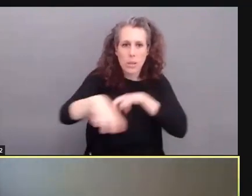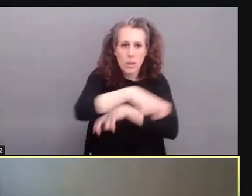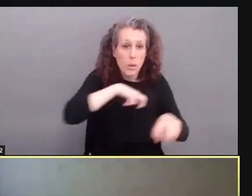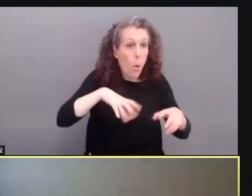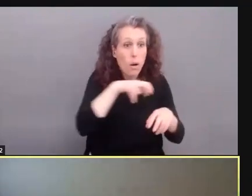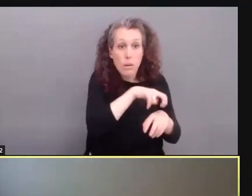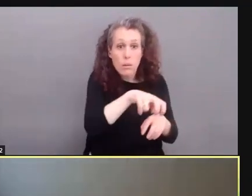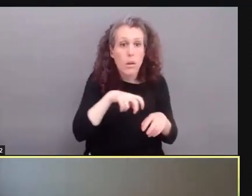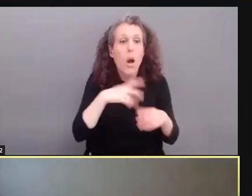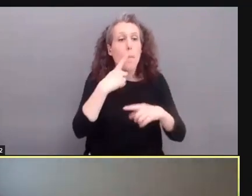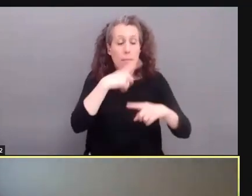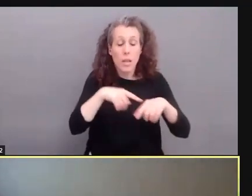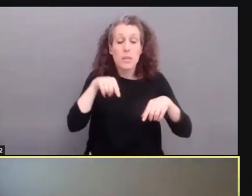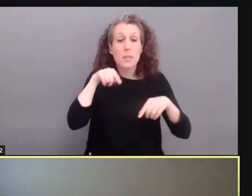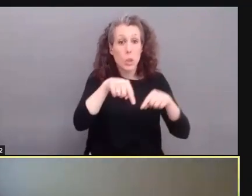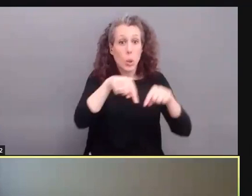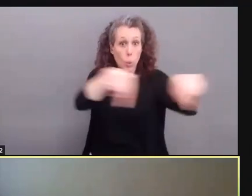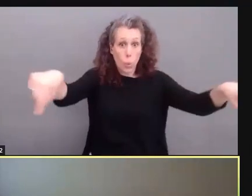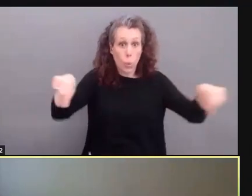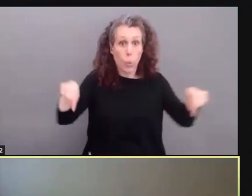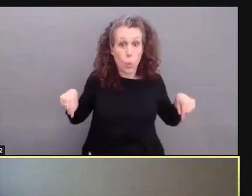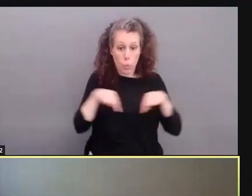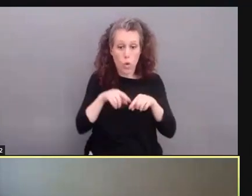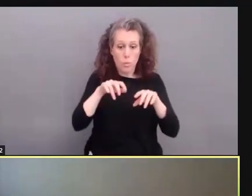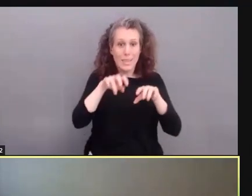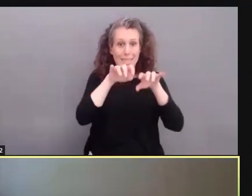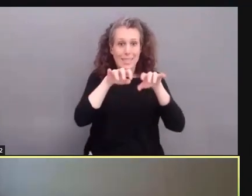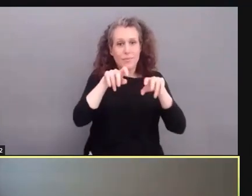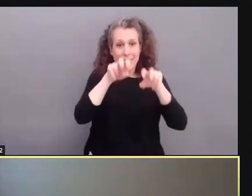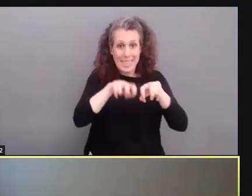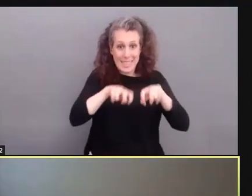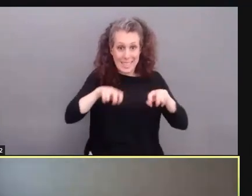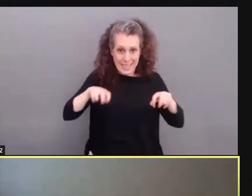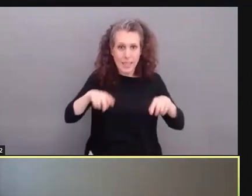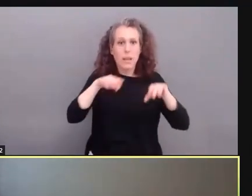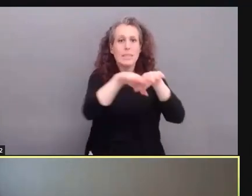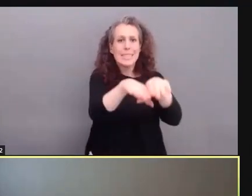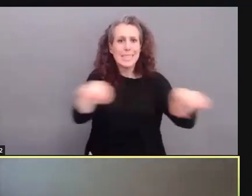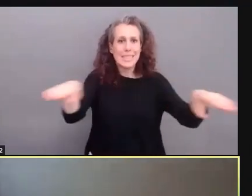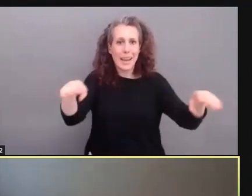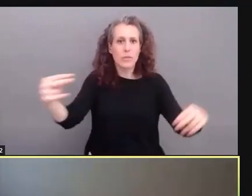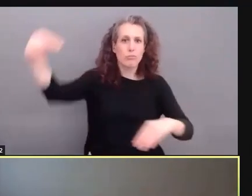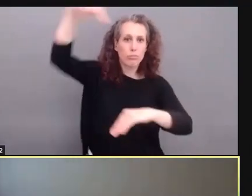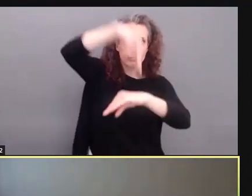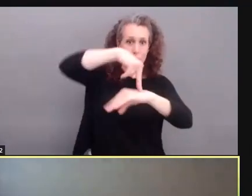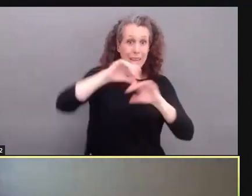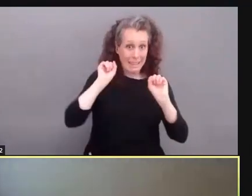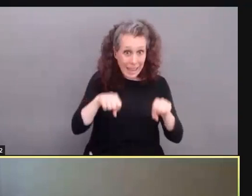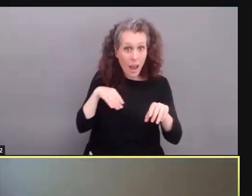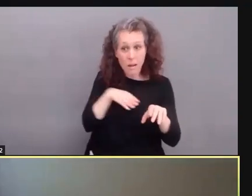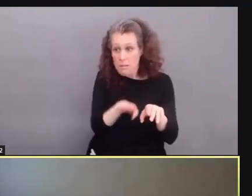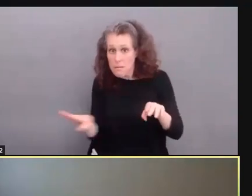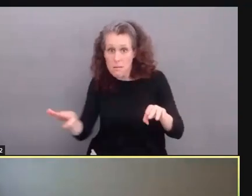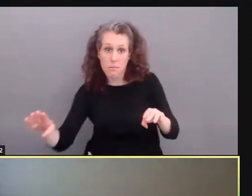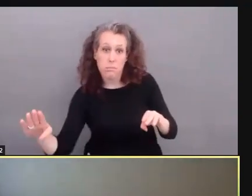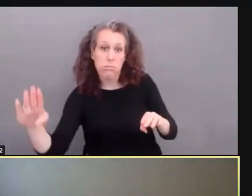presenter stands. This is actually a conference room. So this is our way of trying to give,